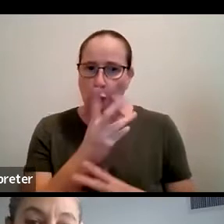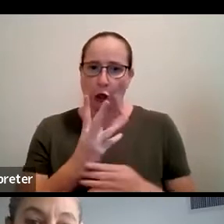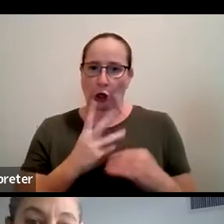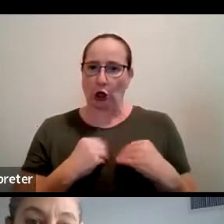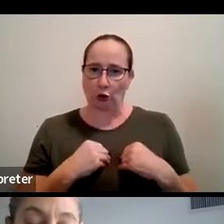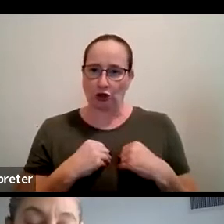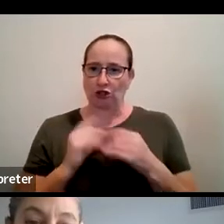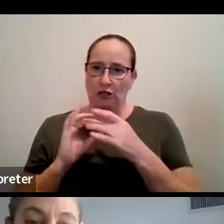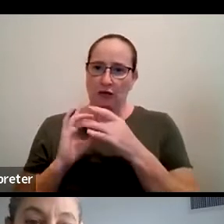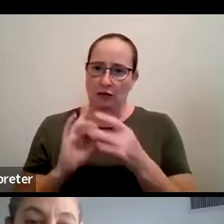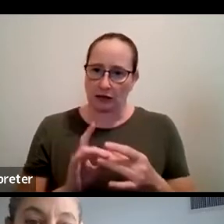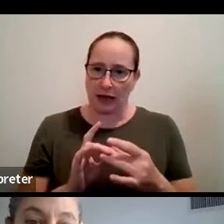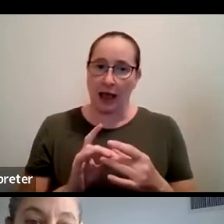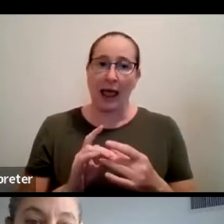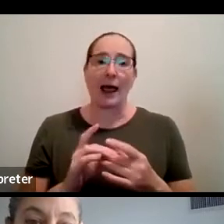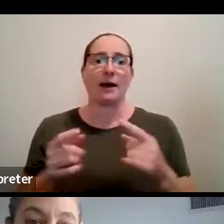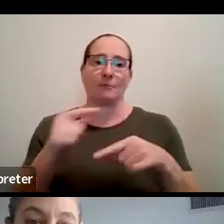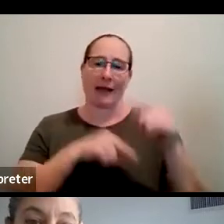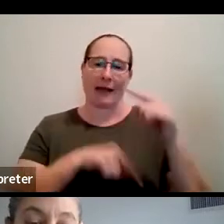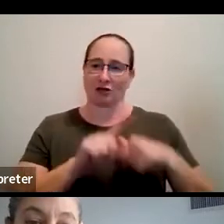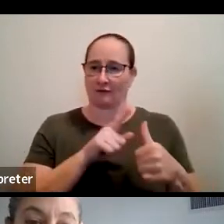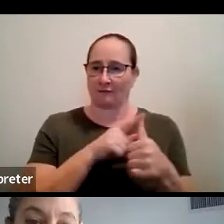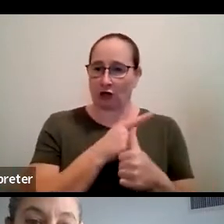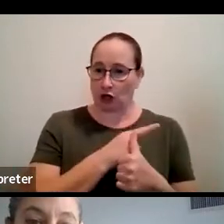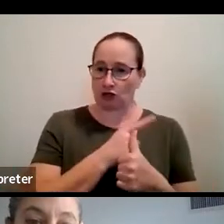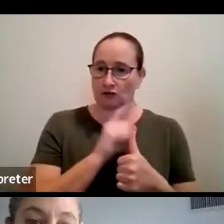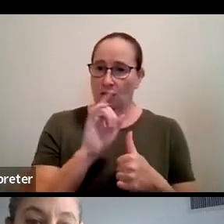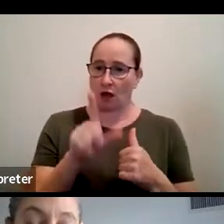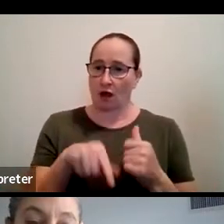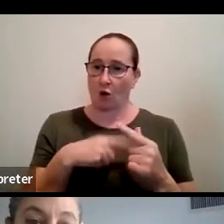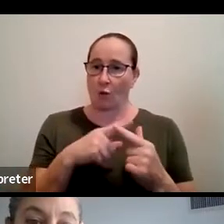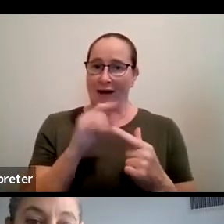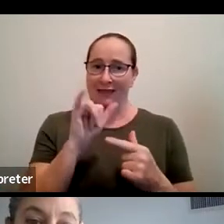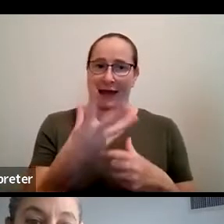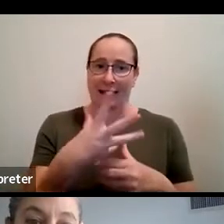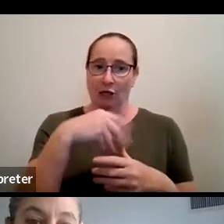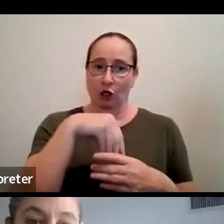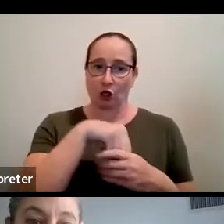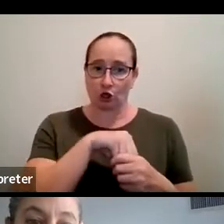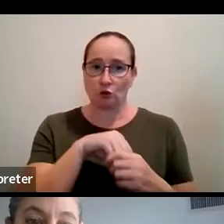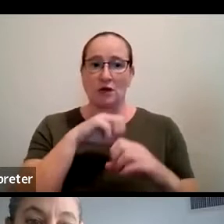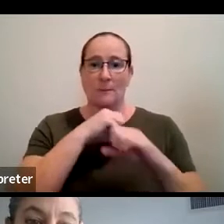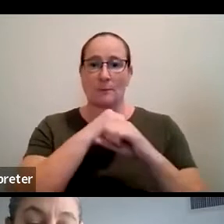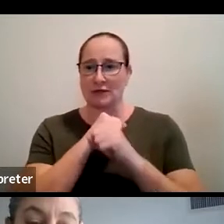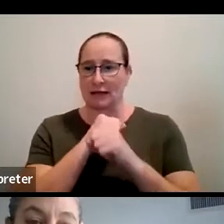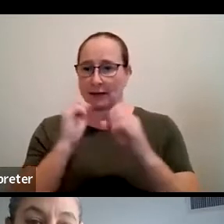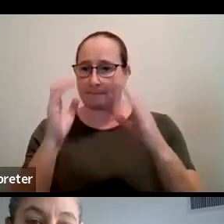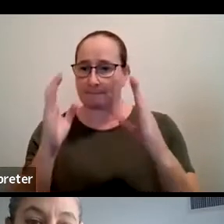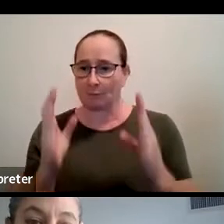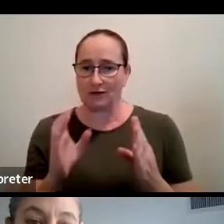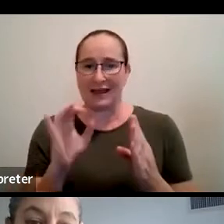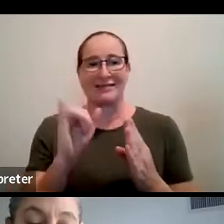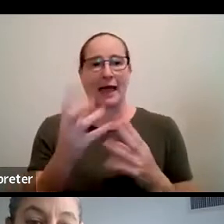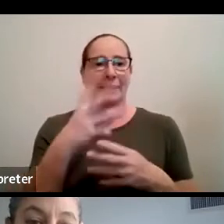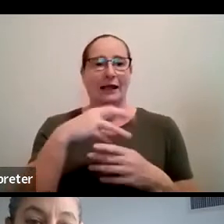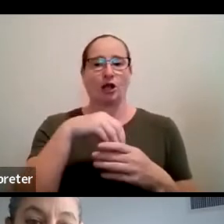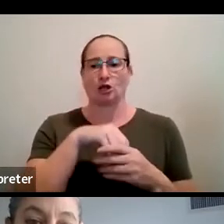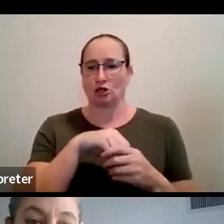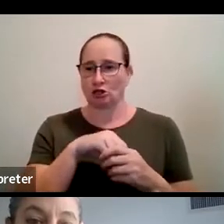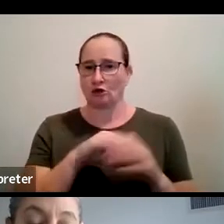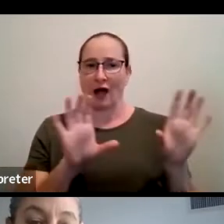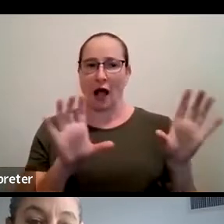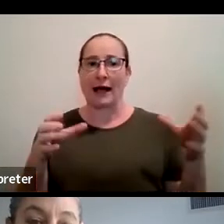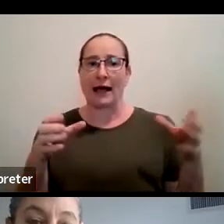to. And back to the first part of my answer, that when that includes protected persons, that includes a